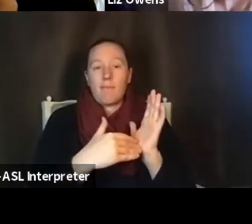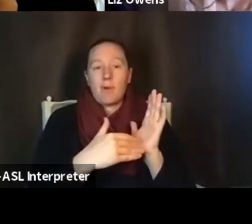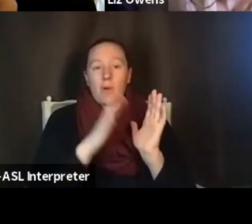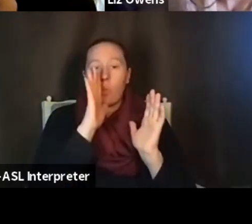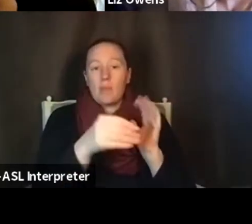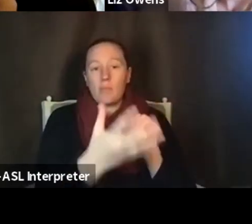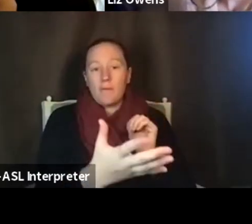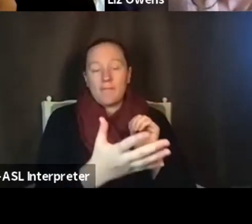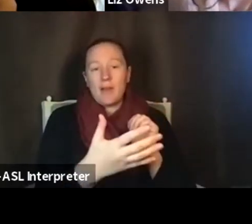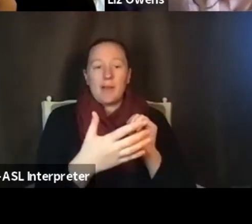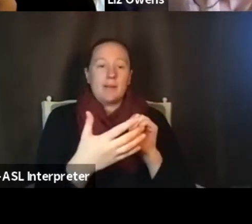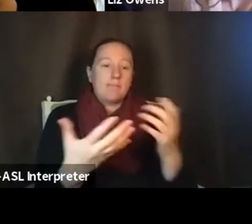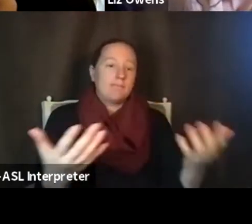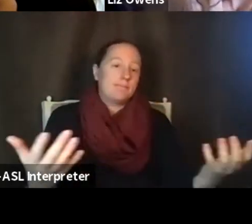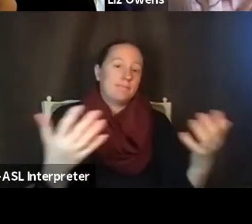providing essentially